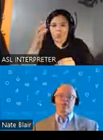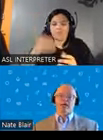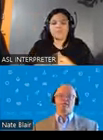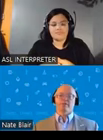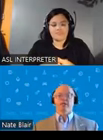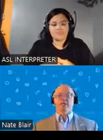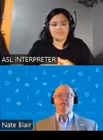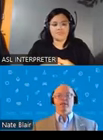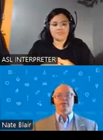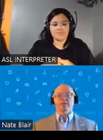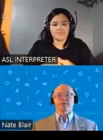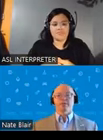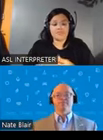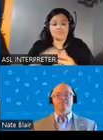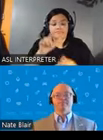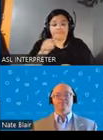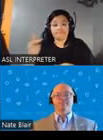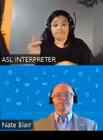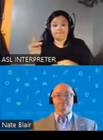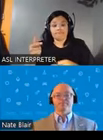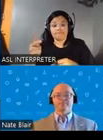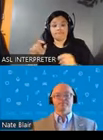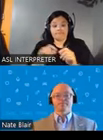up in the chat. Next slide, please.